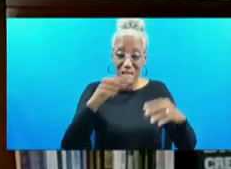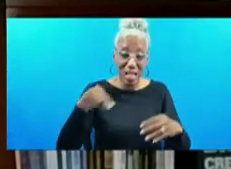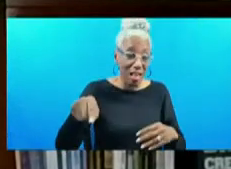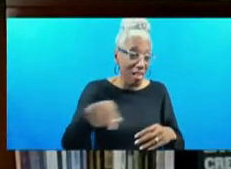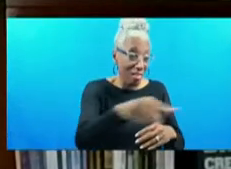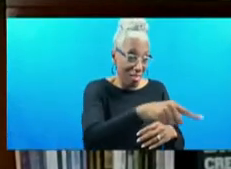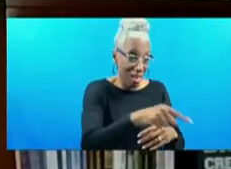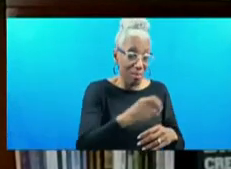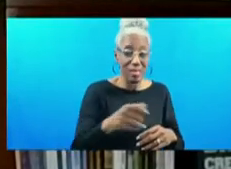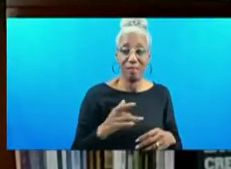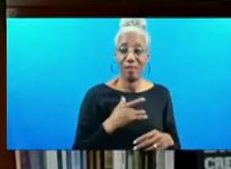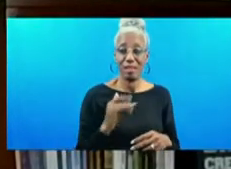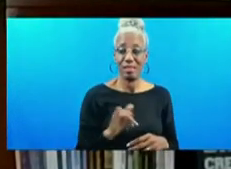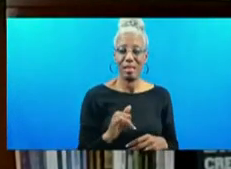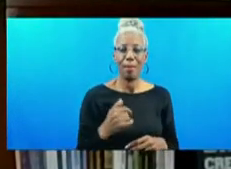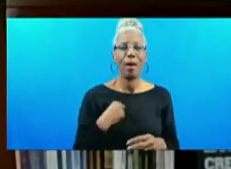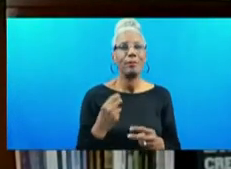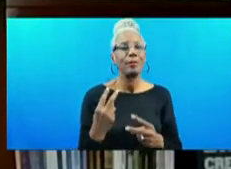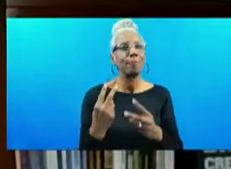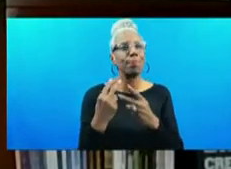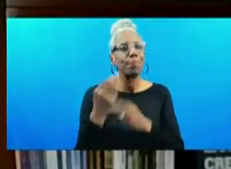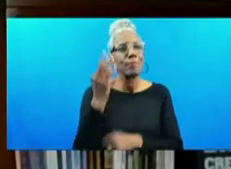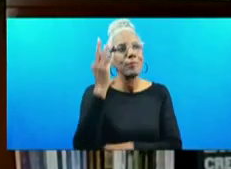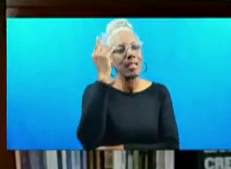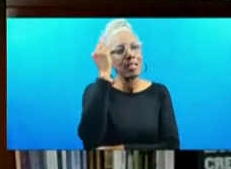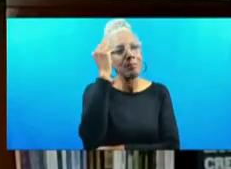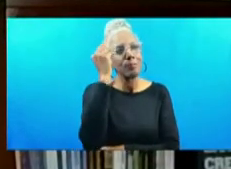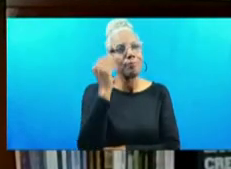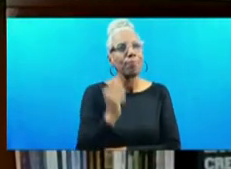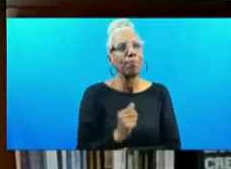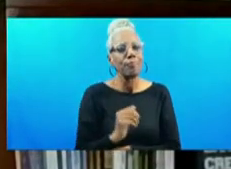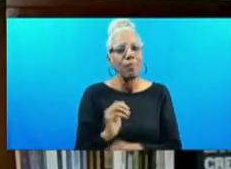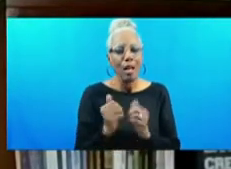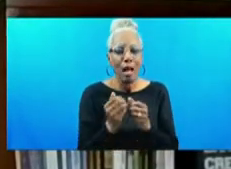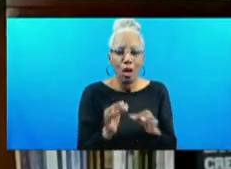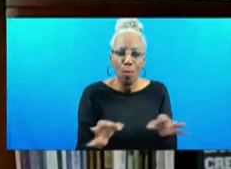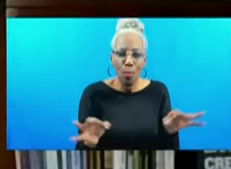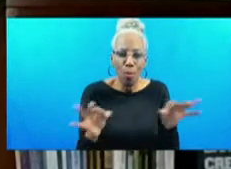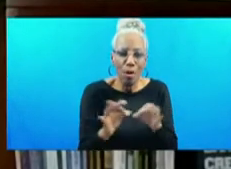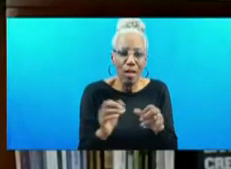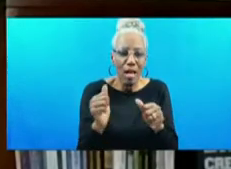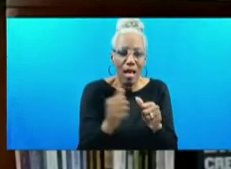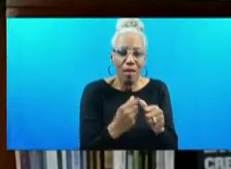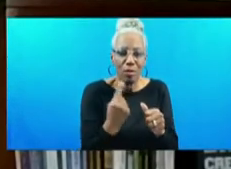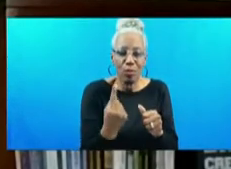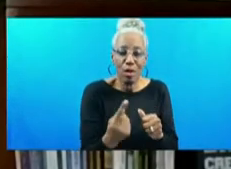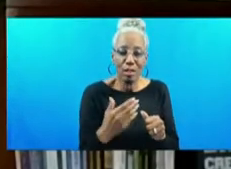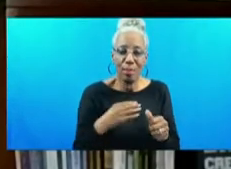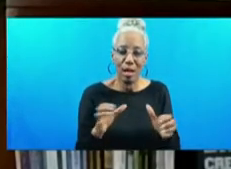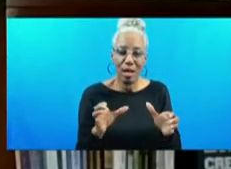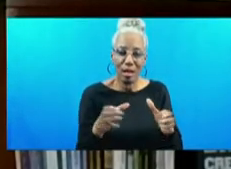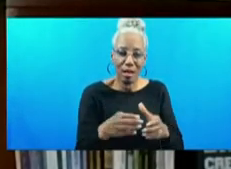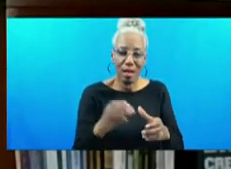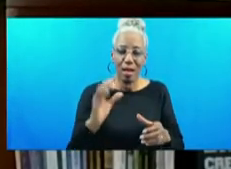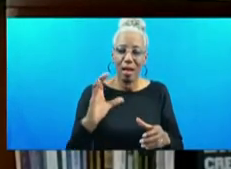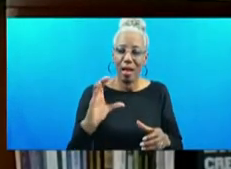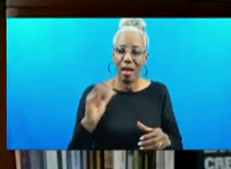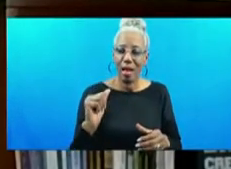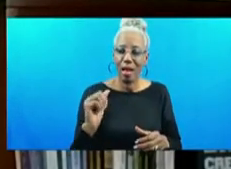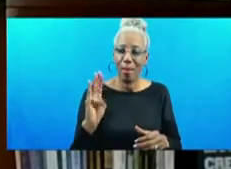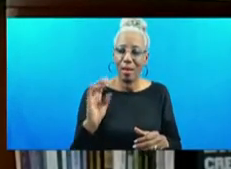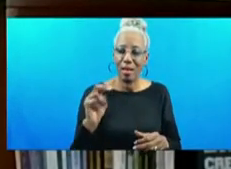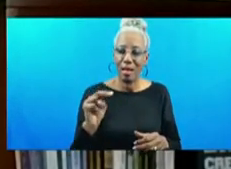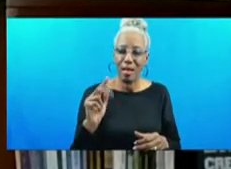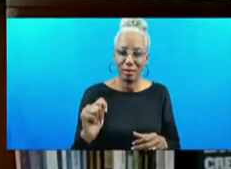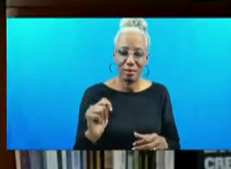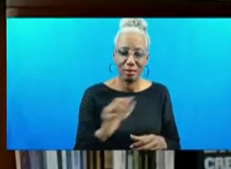reflecting, saying, you know, how important would it be for every single one of my cabinet? I'm looking at the chat and people are saying masks. You know, when I'm having the conversation,